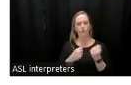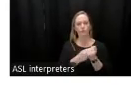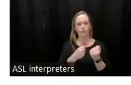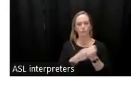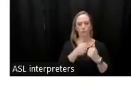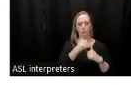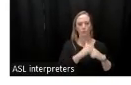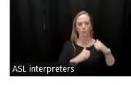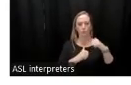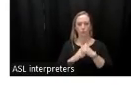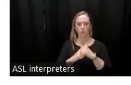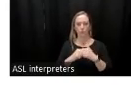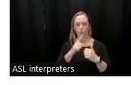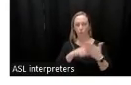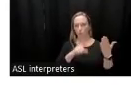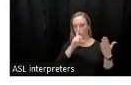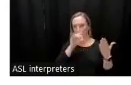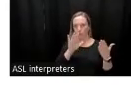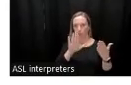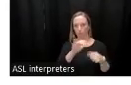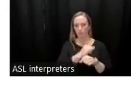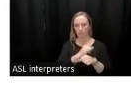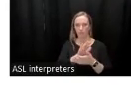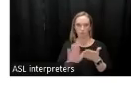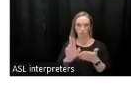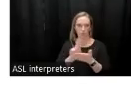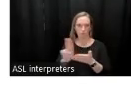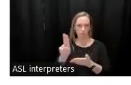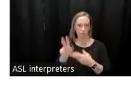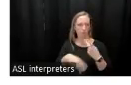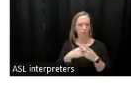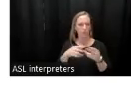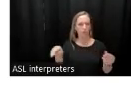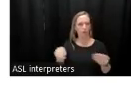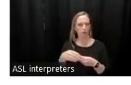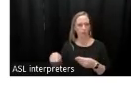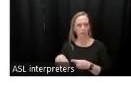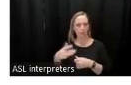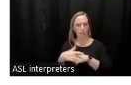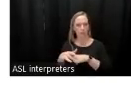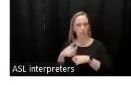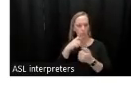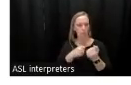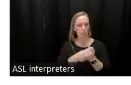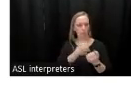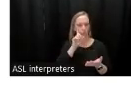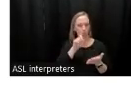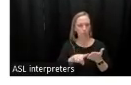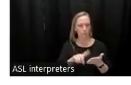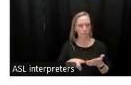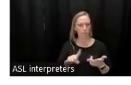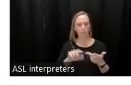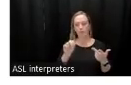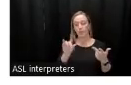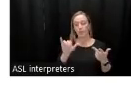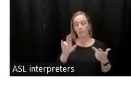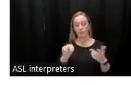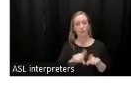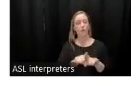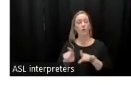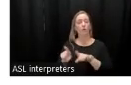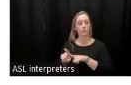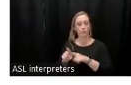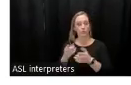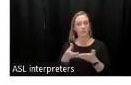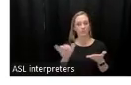at your institution. What offices do you have to support research? Administrative offices, but also things